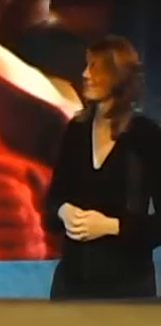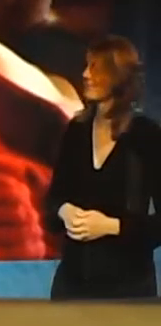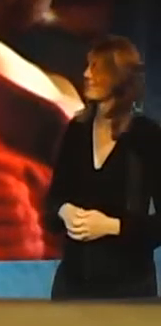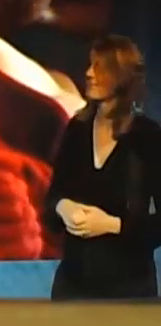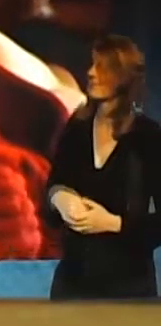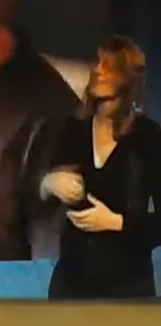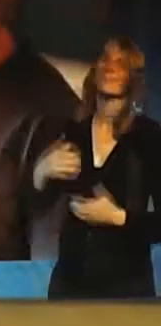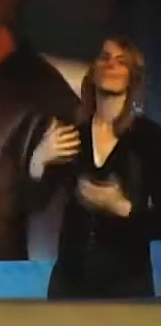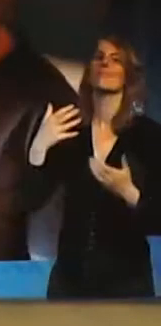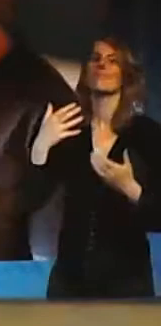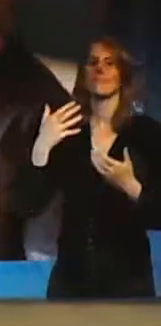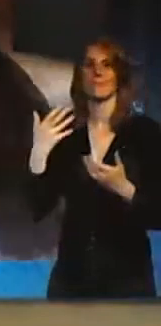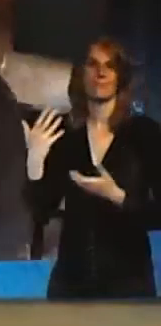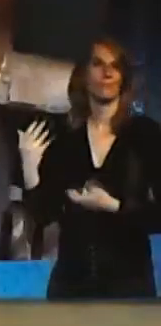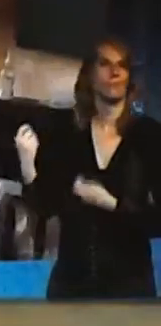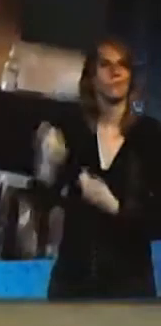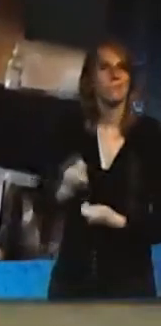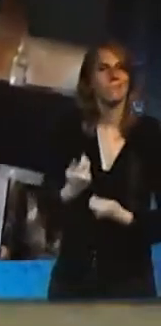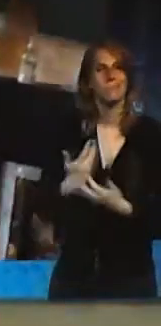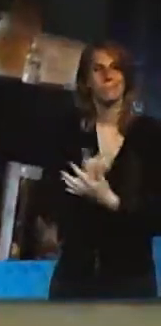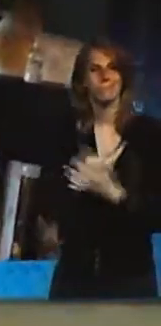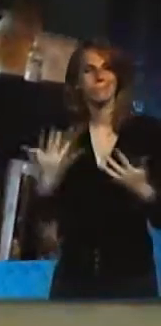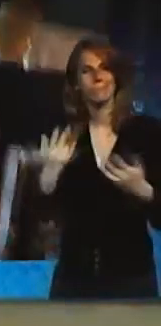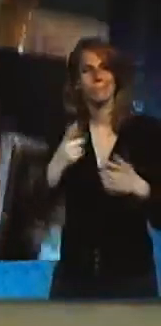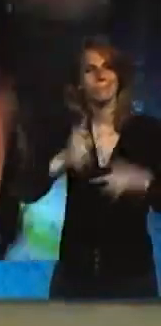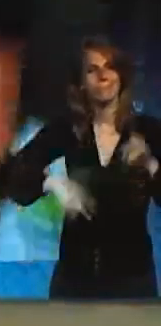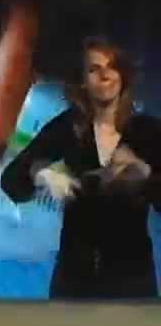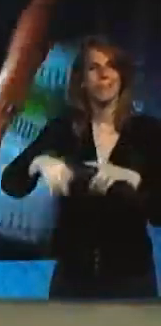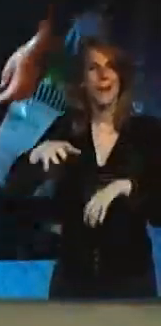Okay, so we've brought a good selection of animals.